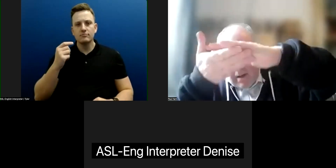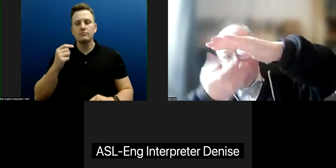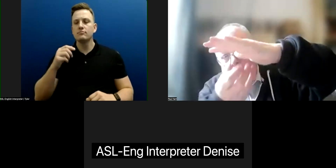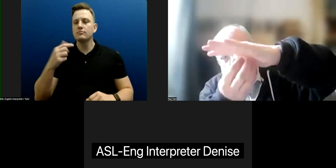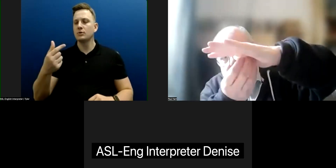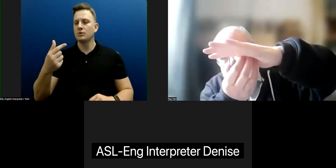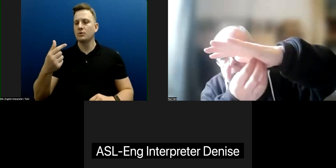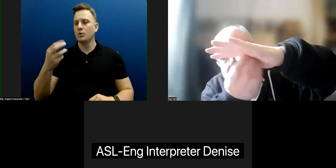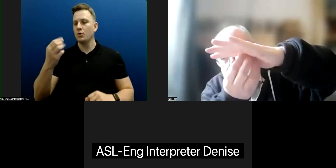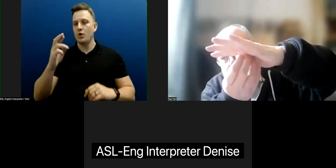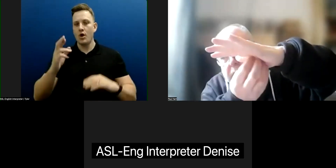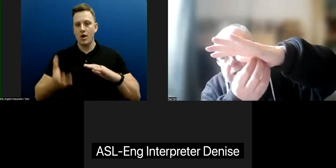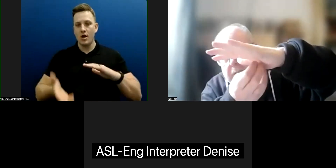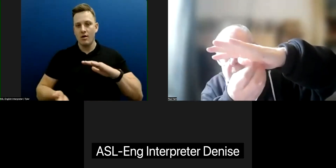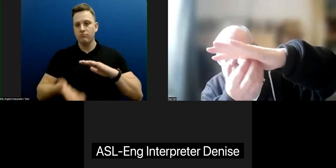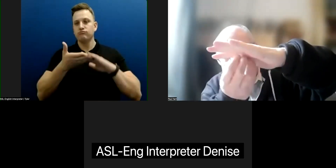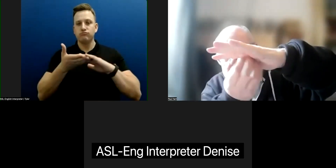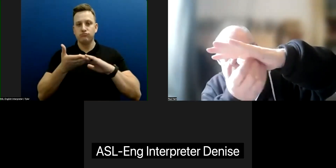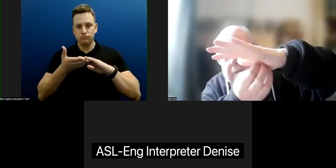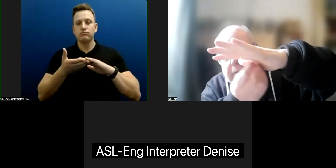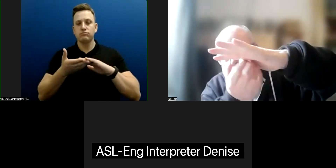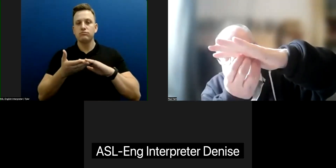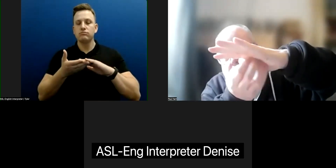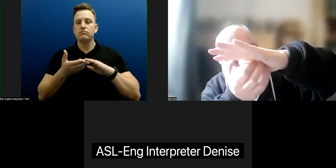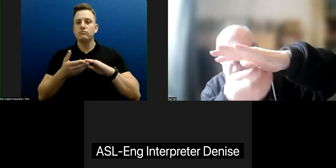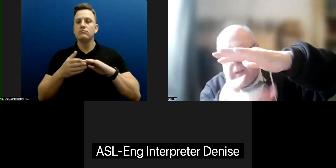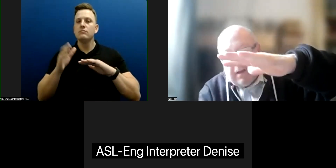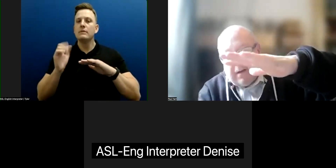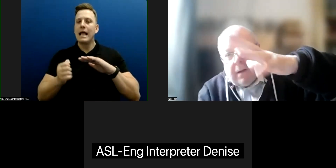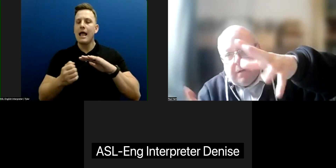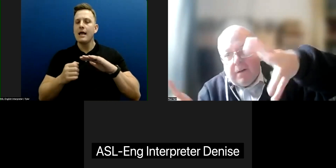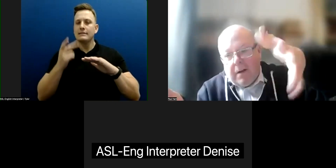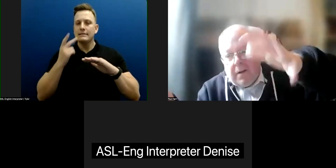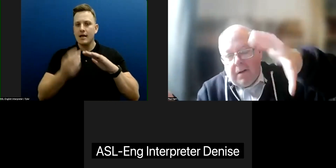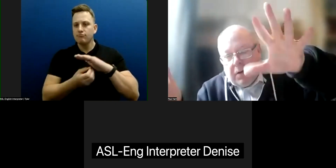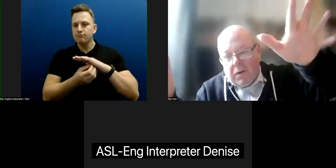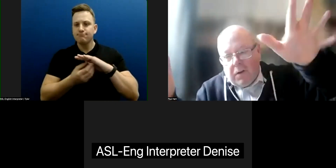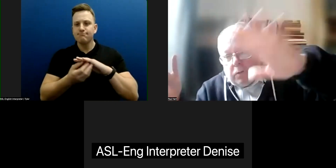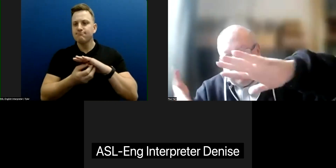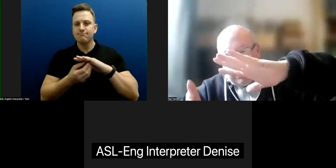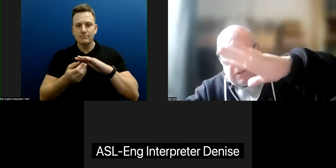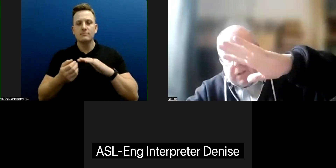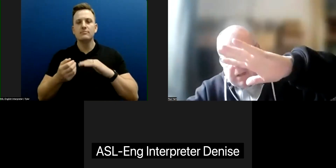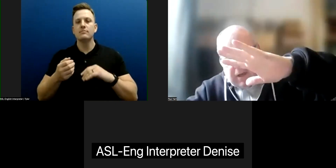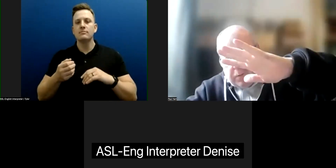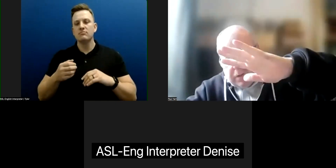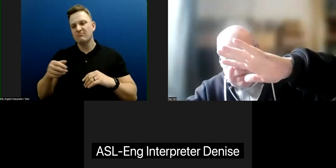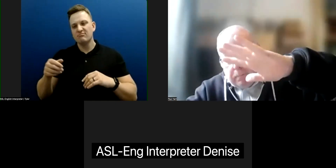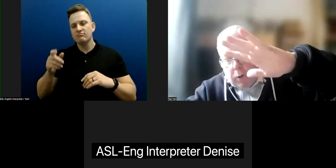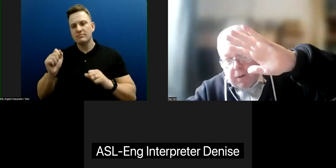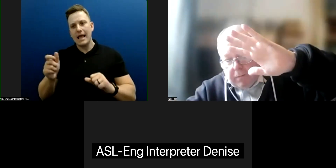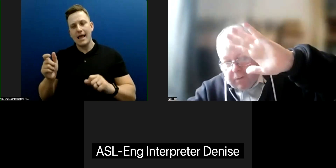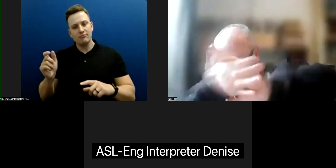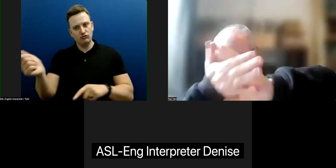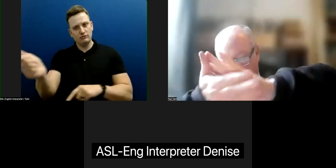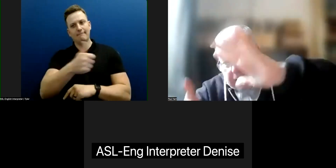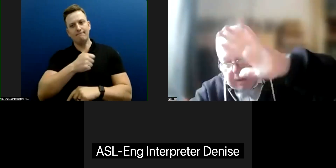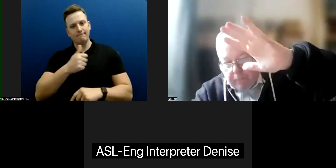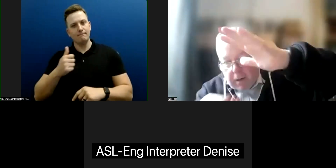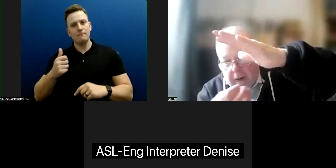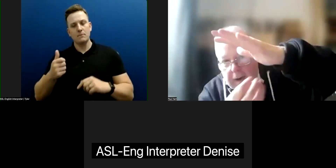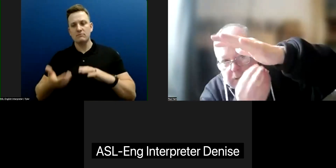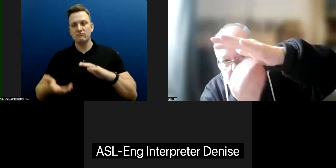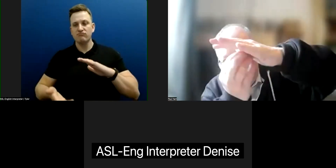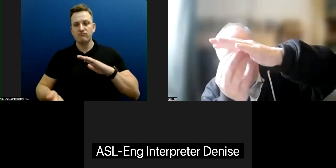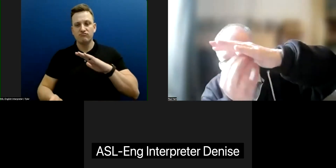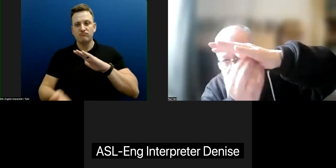hers, and you can feel her just kind of feeling along there, and you can all do this yourself at some point, but if you really slap